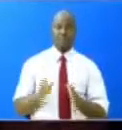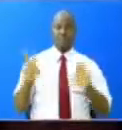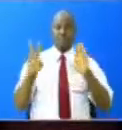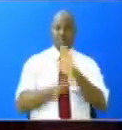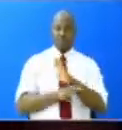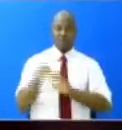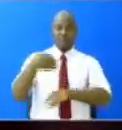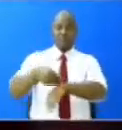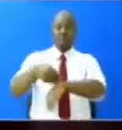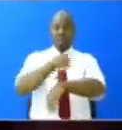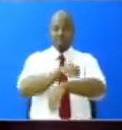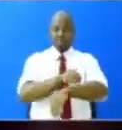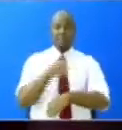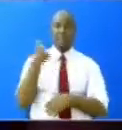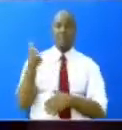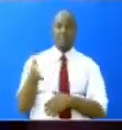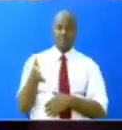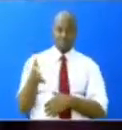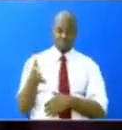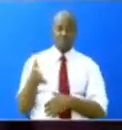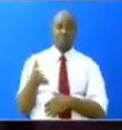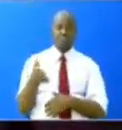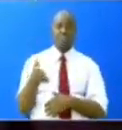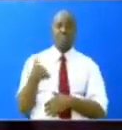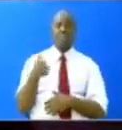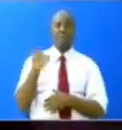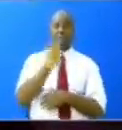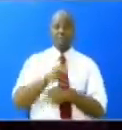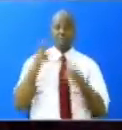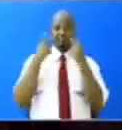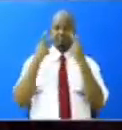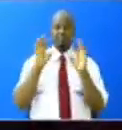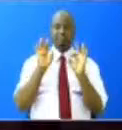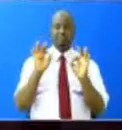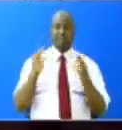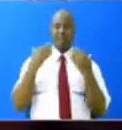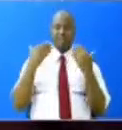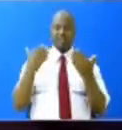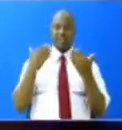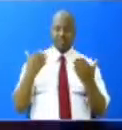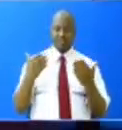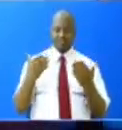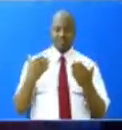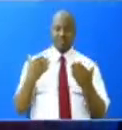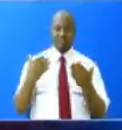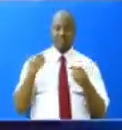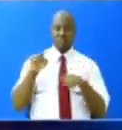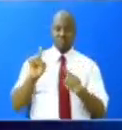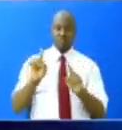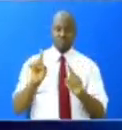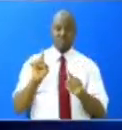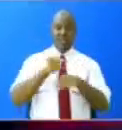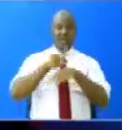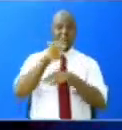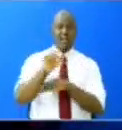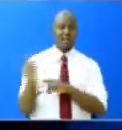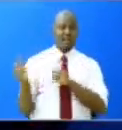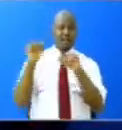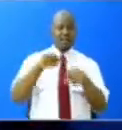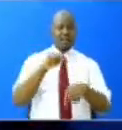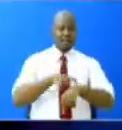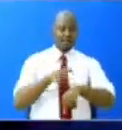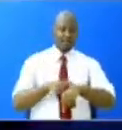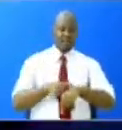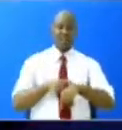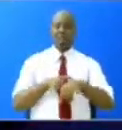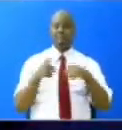mate Rigathi Gachagua, is here, all decked up, looking really nice. Thank you so much for you. Quite early, you keep time. It's about 5 minutes